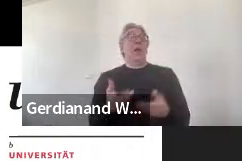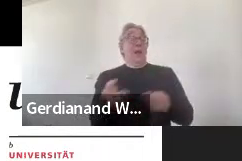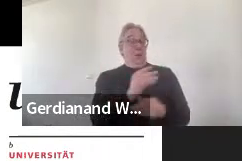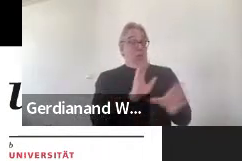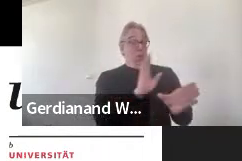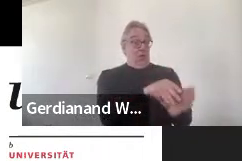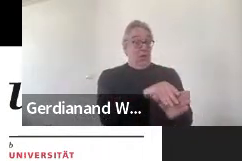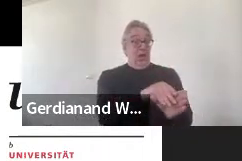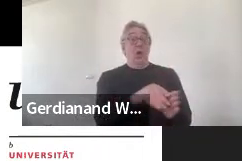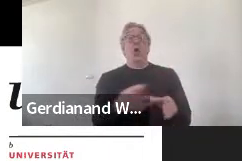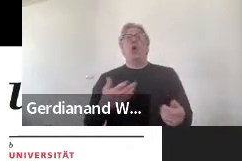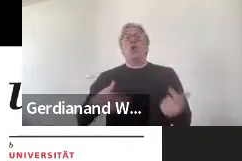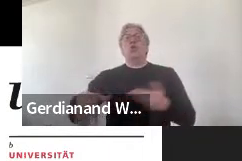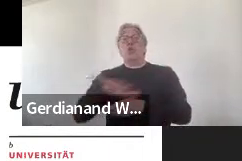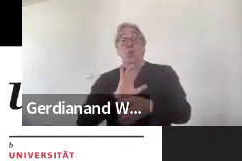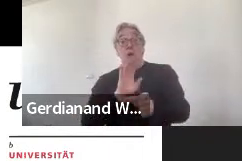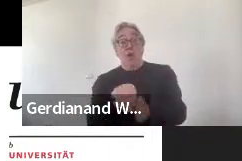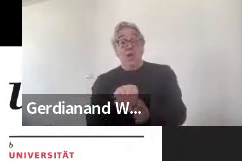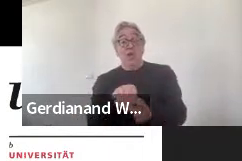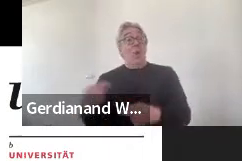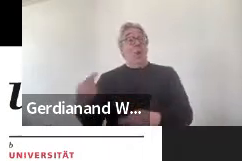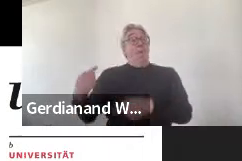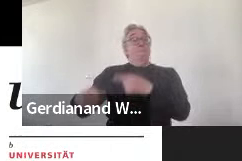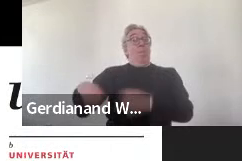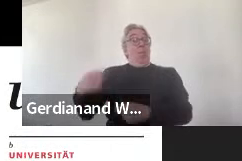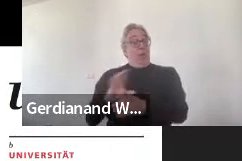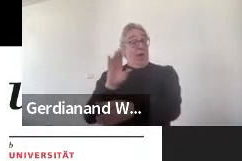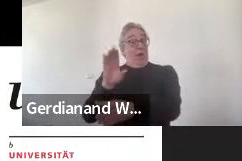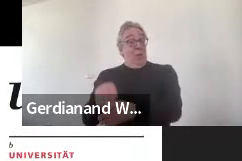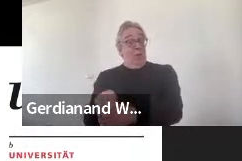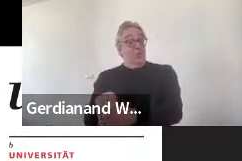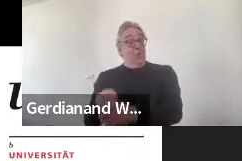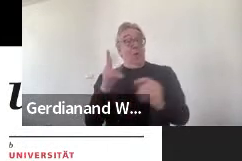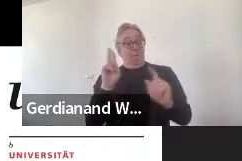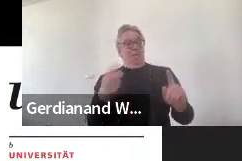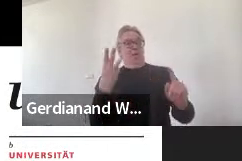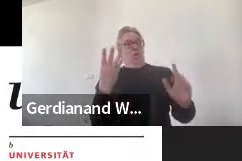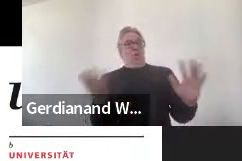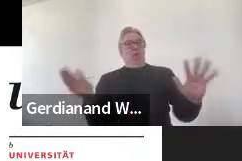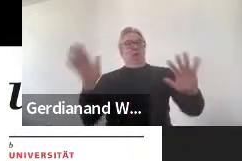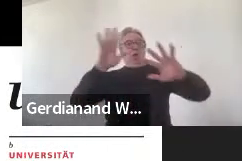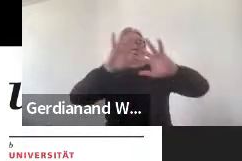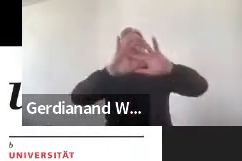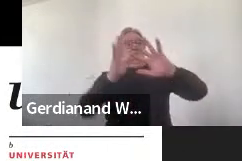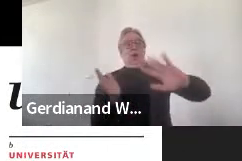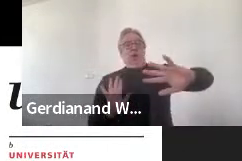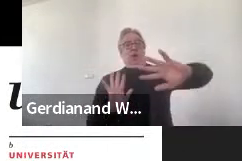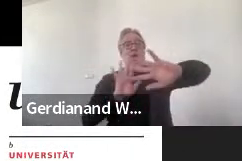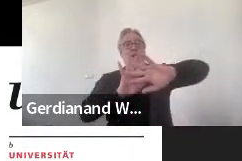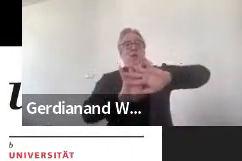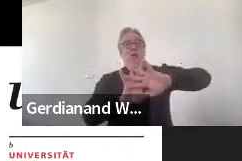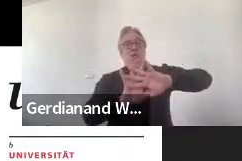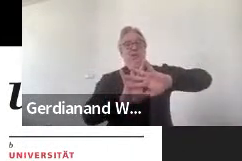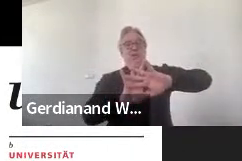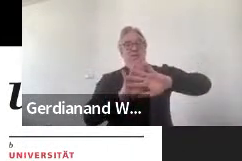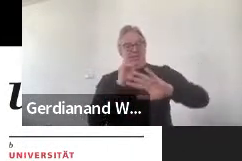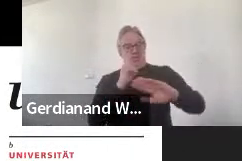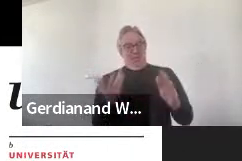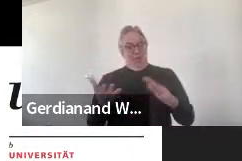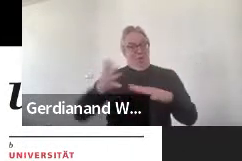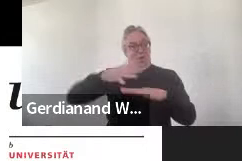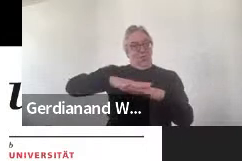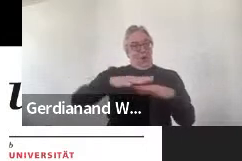the social, and the political. And already here we see that these 3 dimensions actually go into each other,